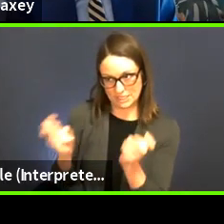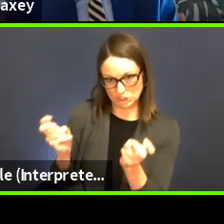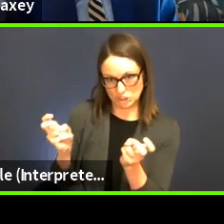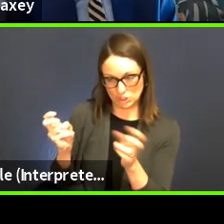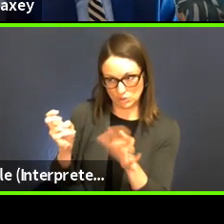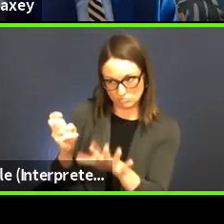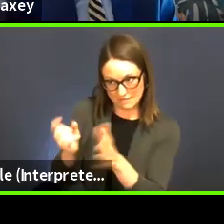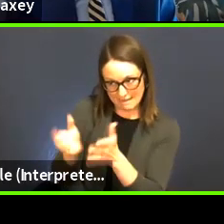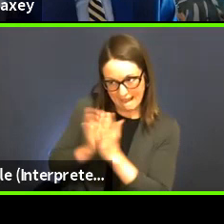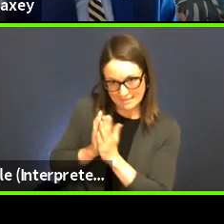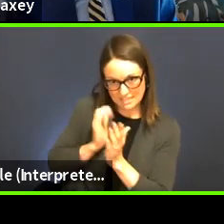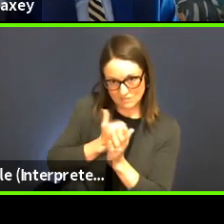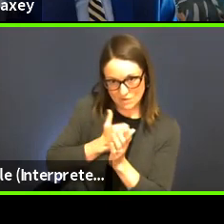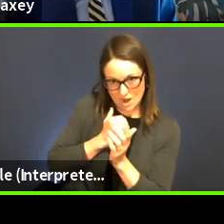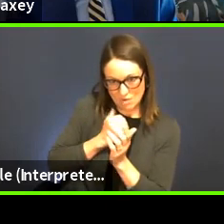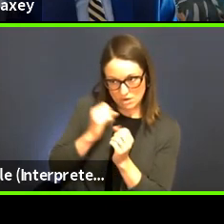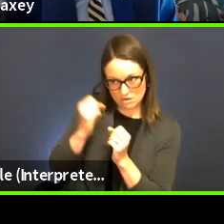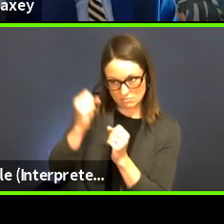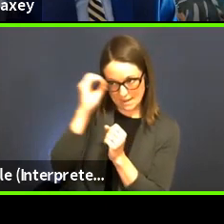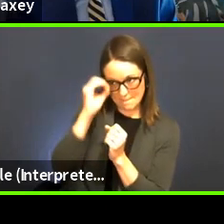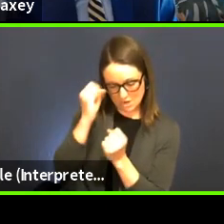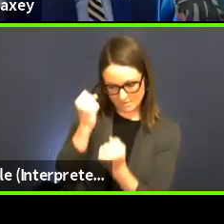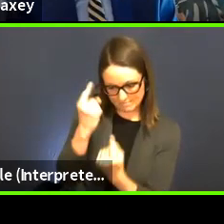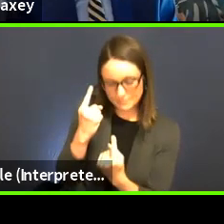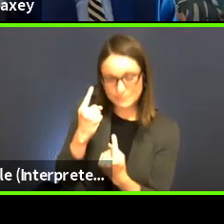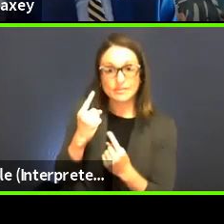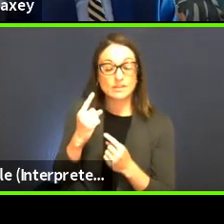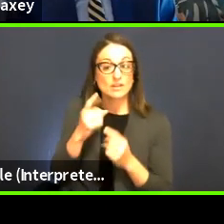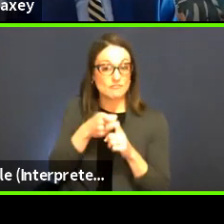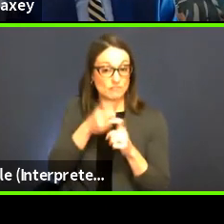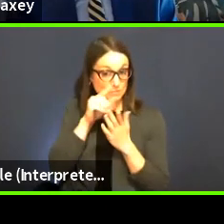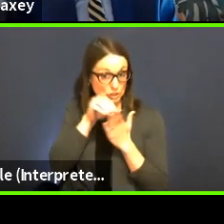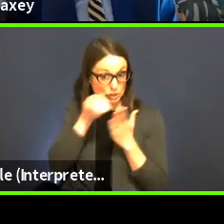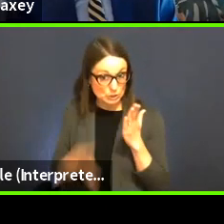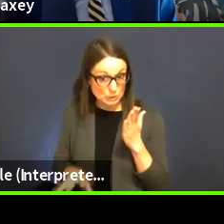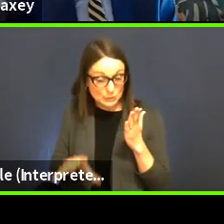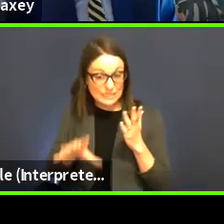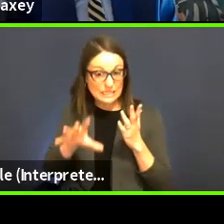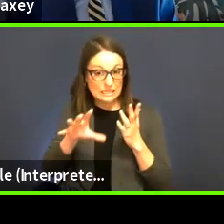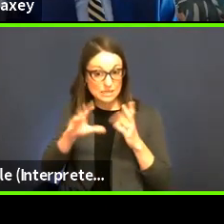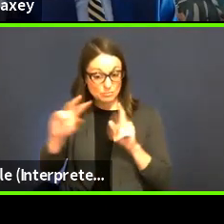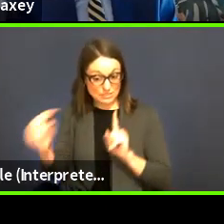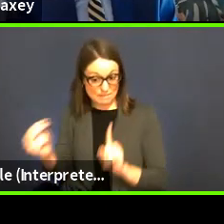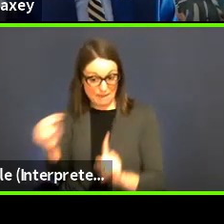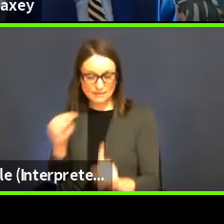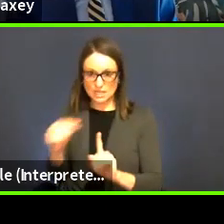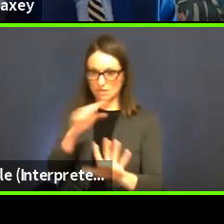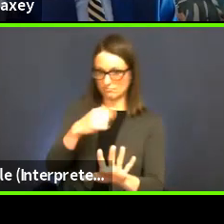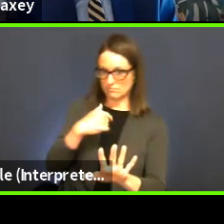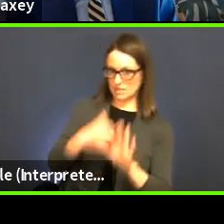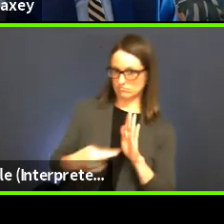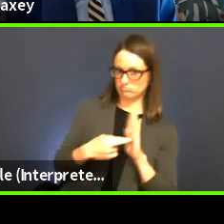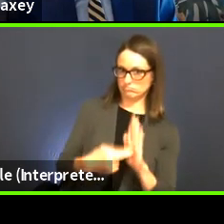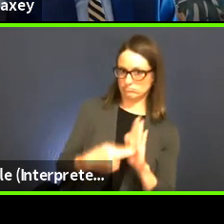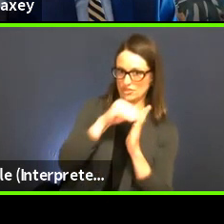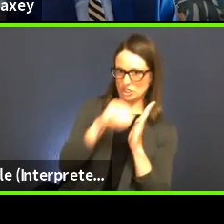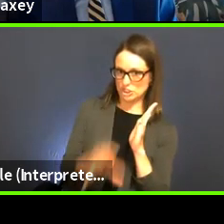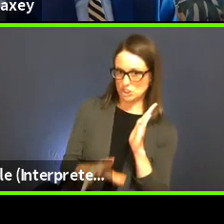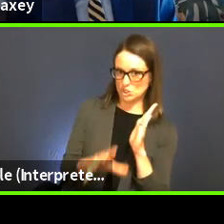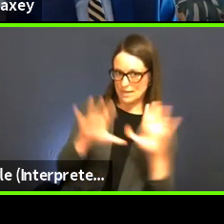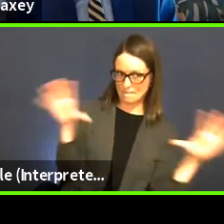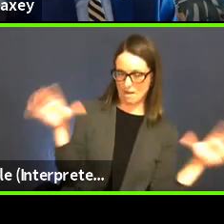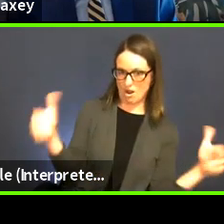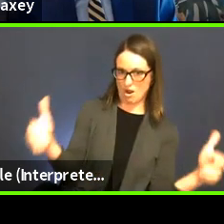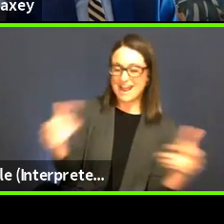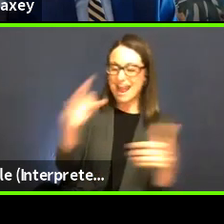asking for our input. I think from a student perspective, speaking for the student body, I think something that would be really appreciated and